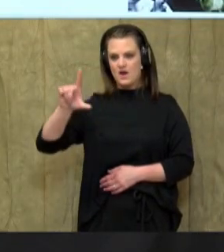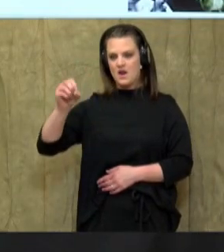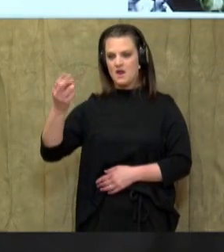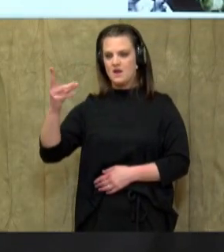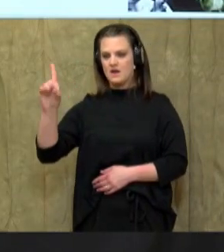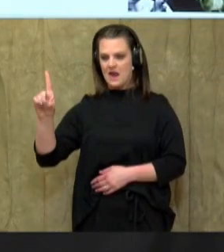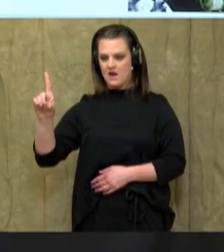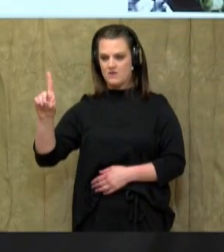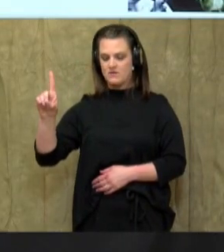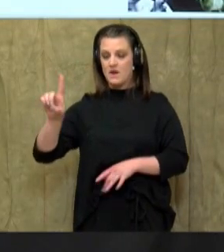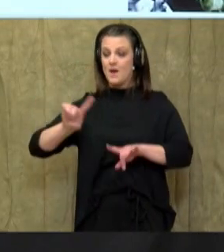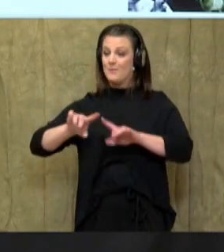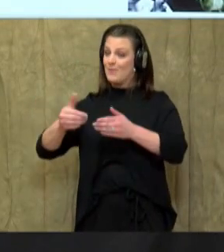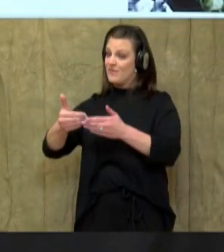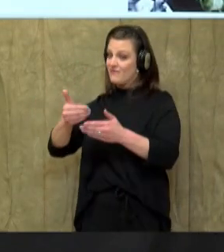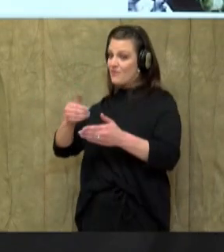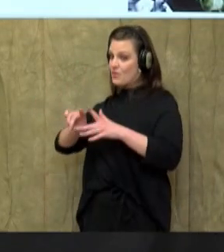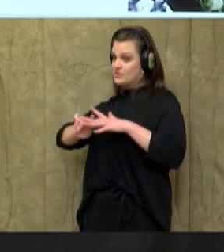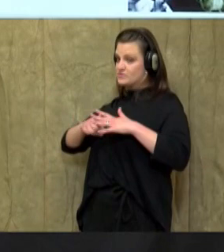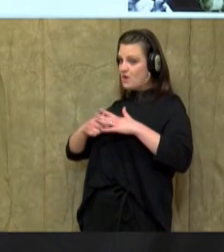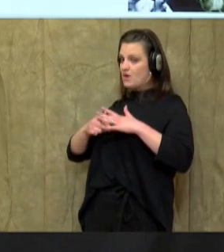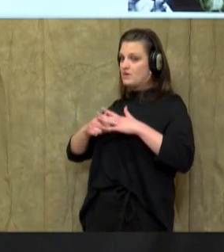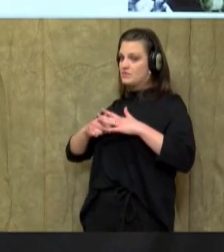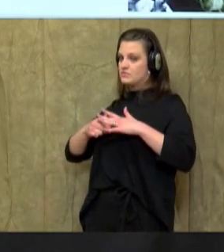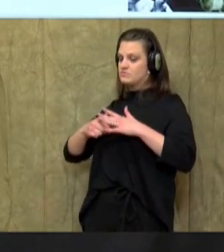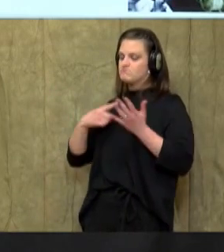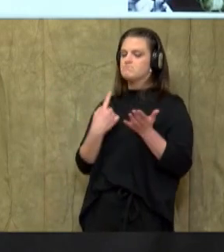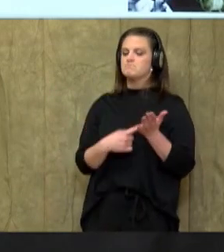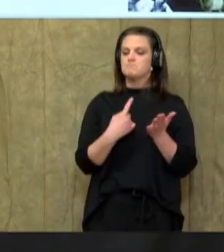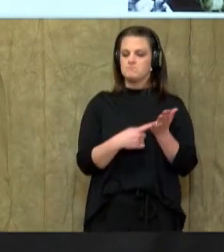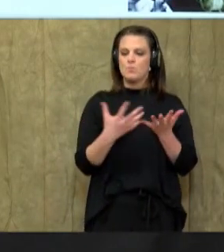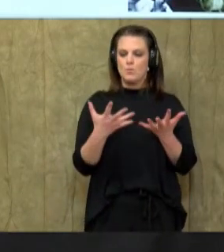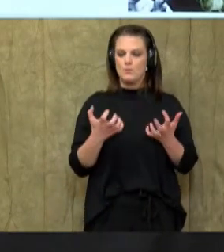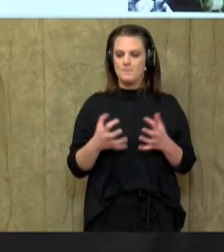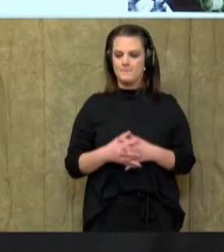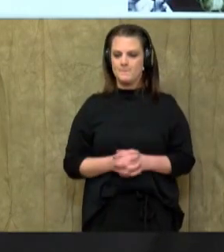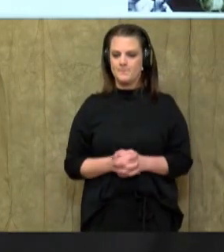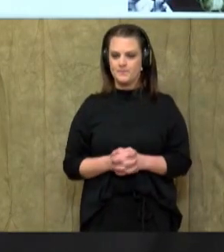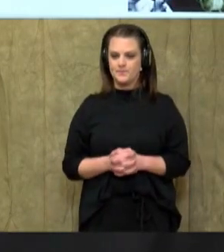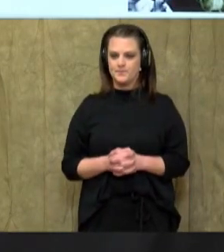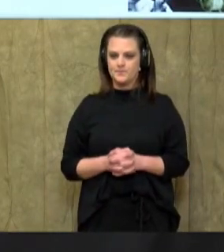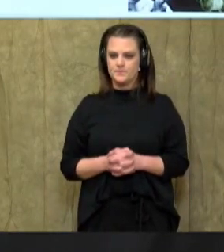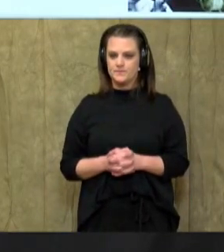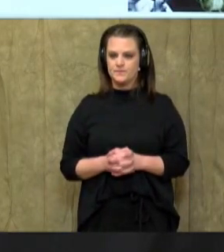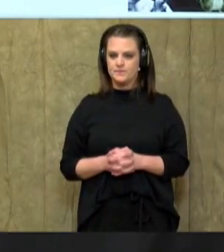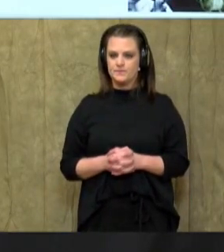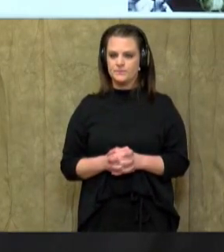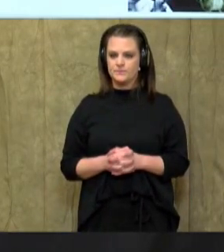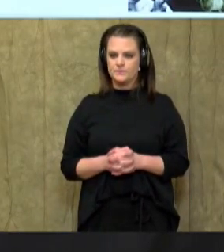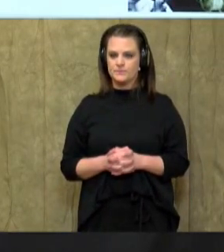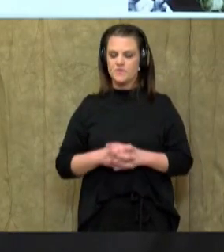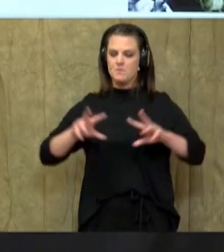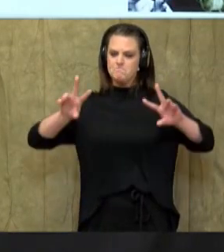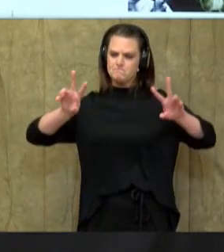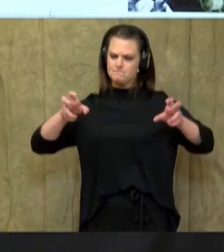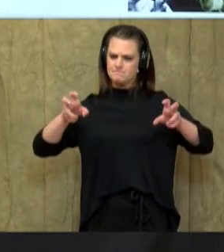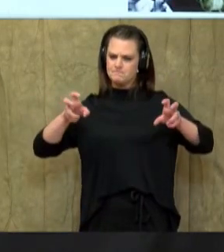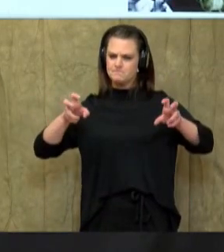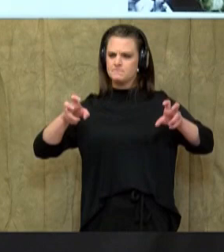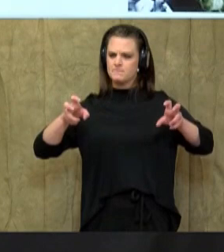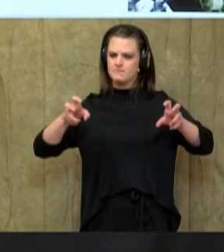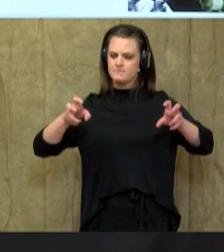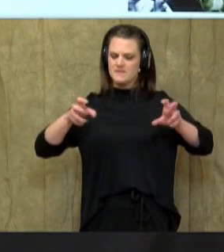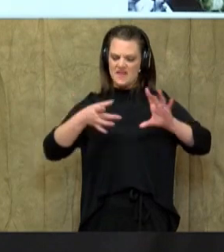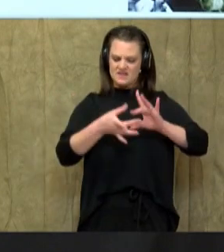But before we do, I want to talk to you about the genre of this text, because